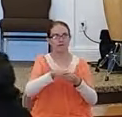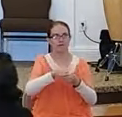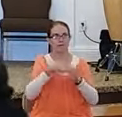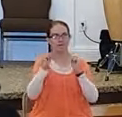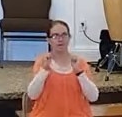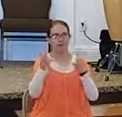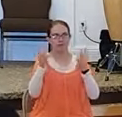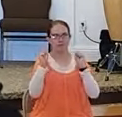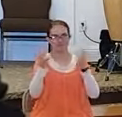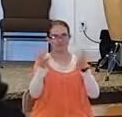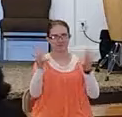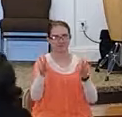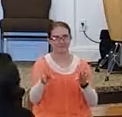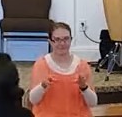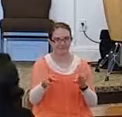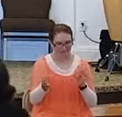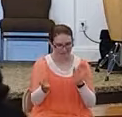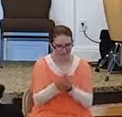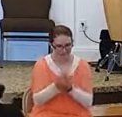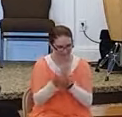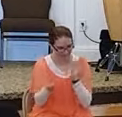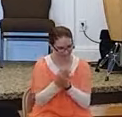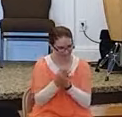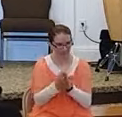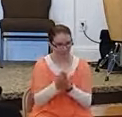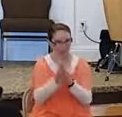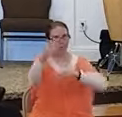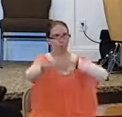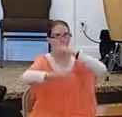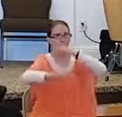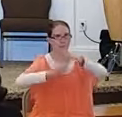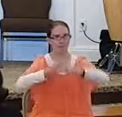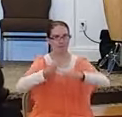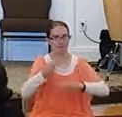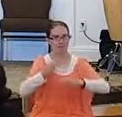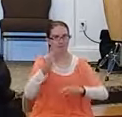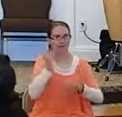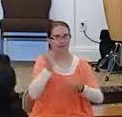bling. Ooh, hallelujah. The world. Amen.